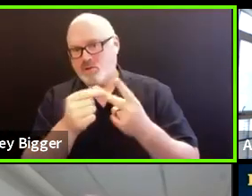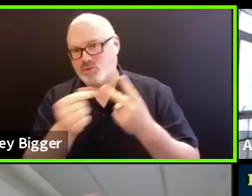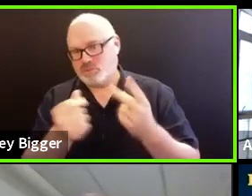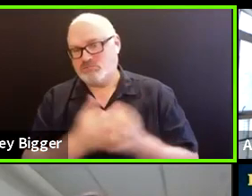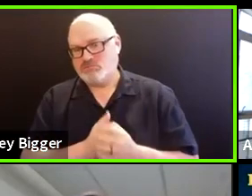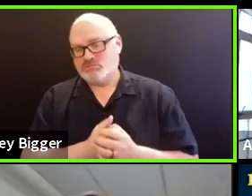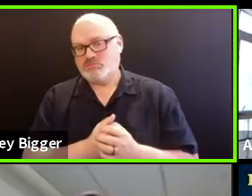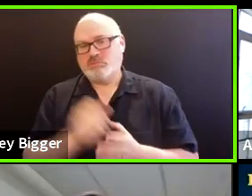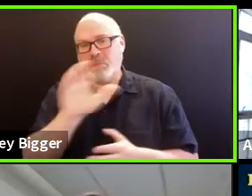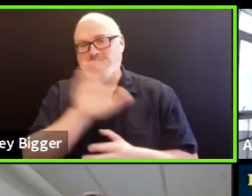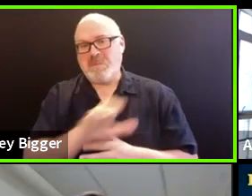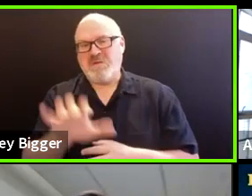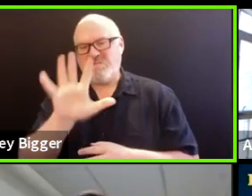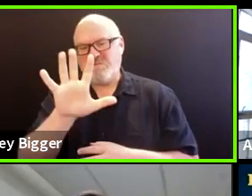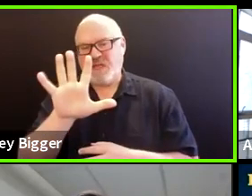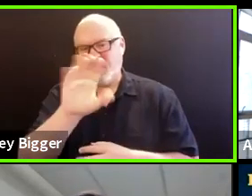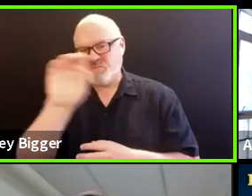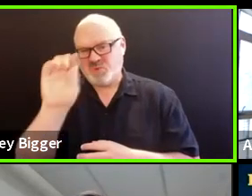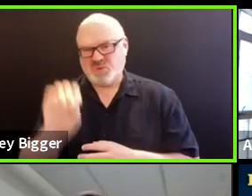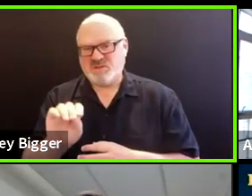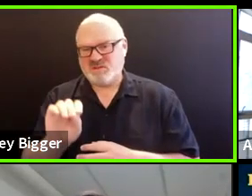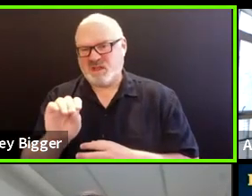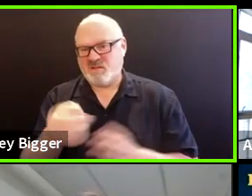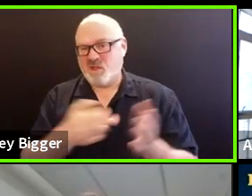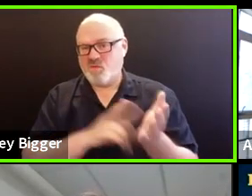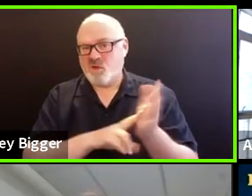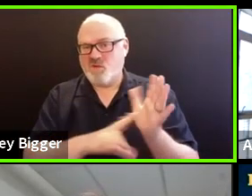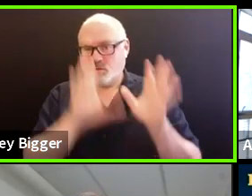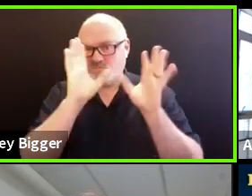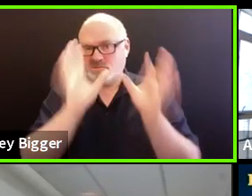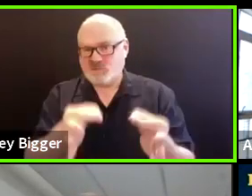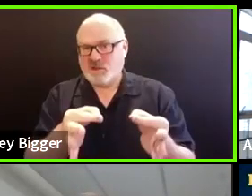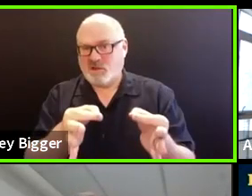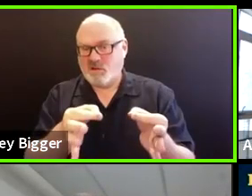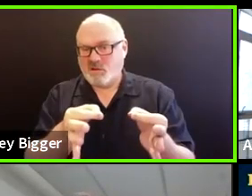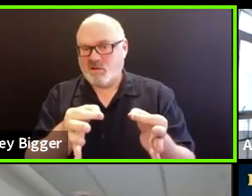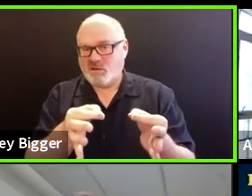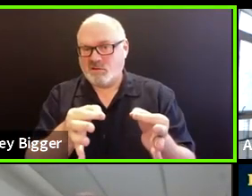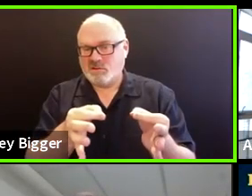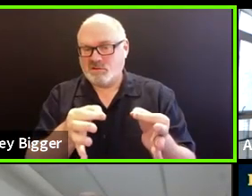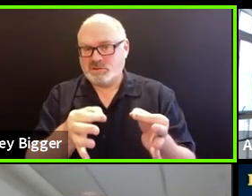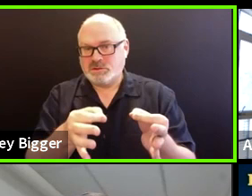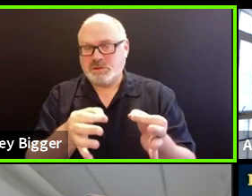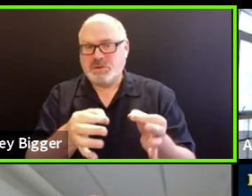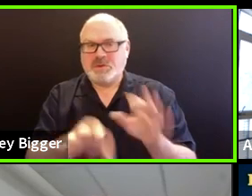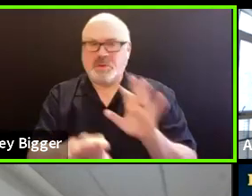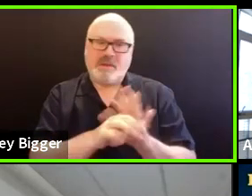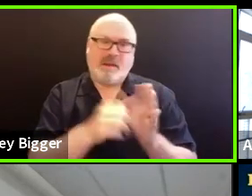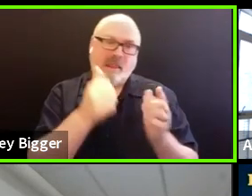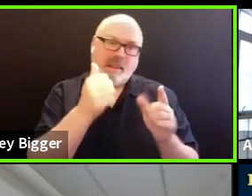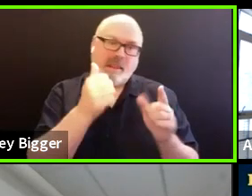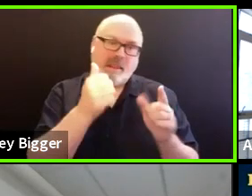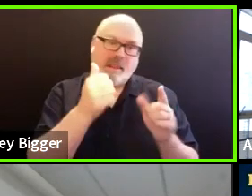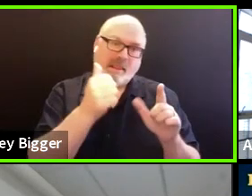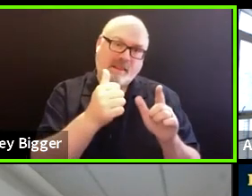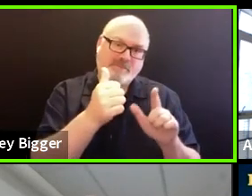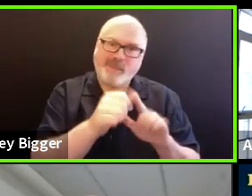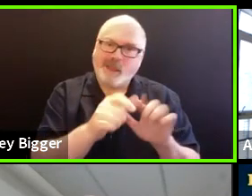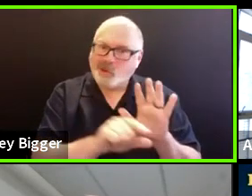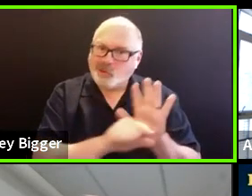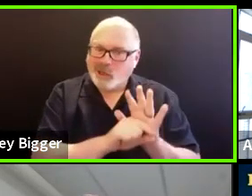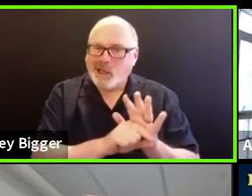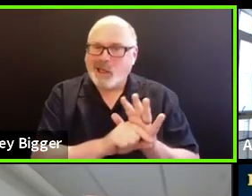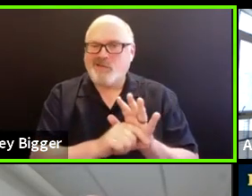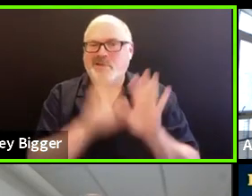just about 5% of the enrollment chose to move from a letter grade to satisfactory,